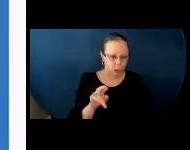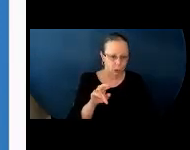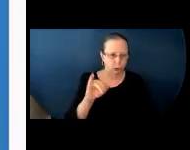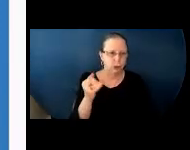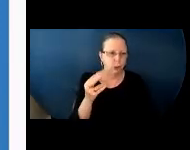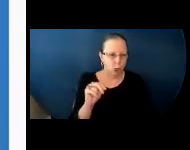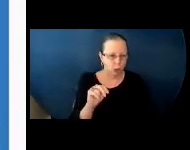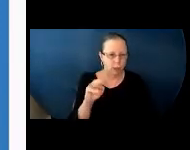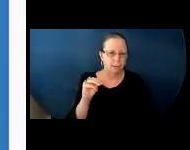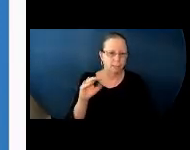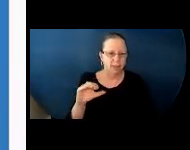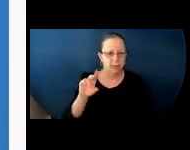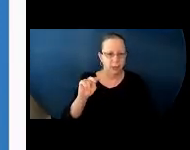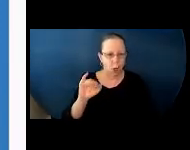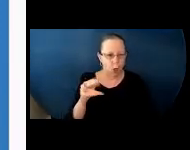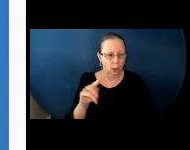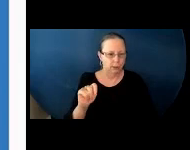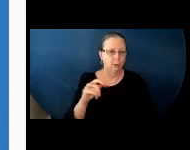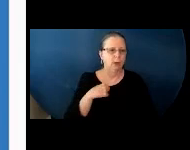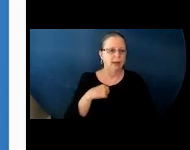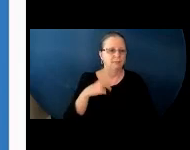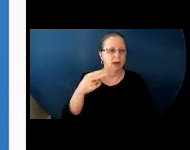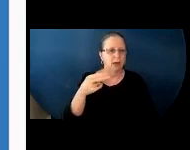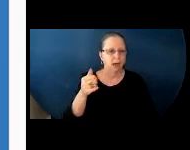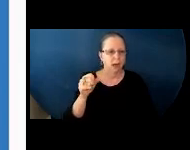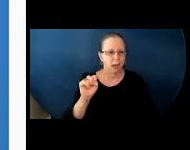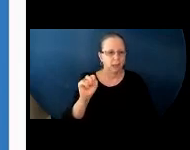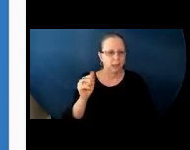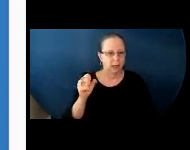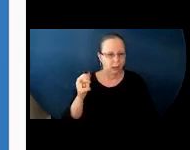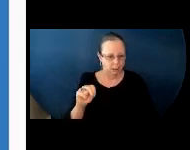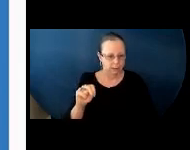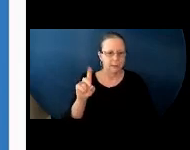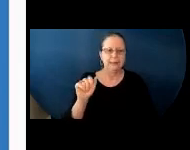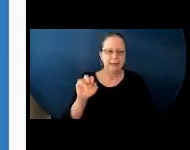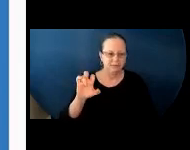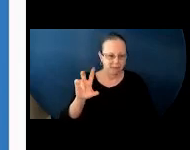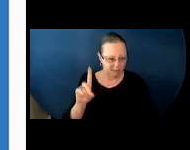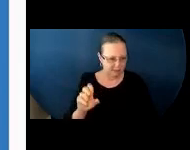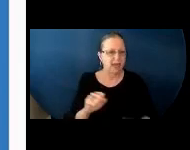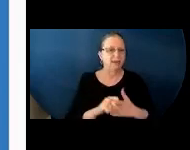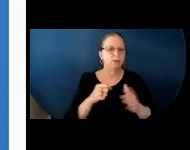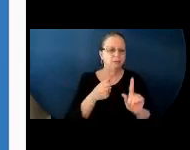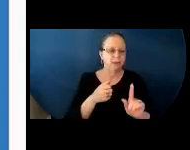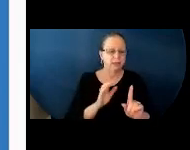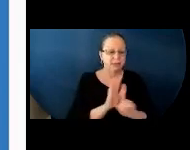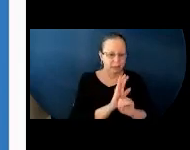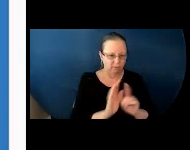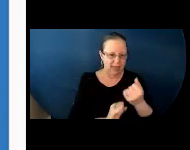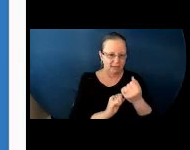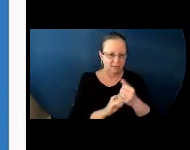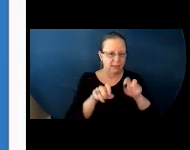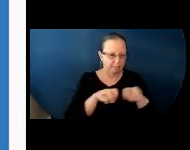we have Hassan Davis, and then we have a self-advocate panel for you at the end, which we're very excited about. Patrick